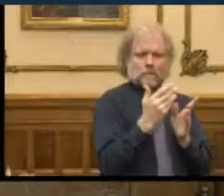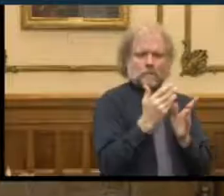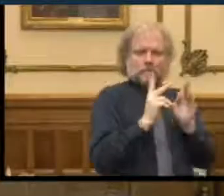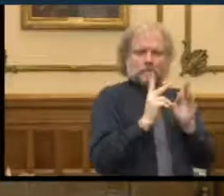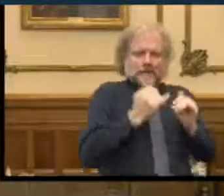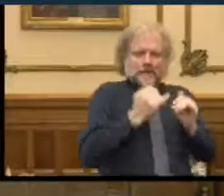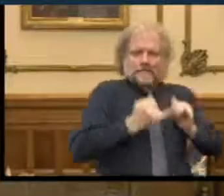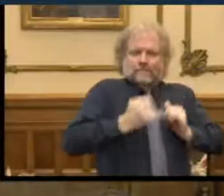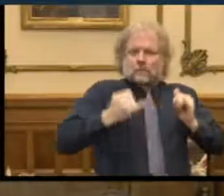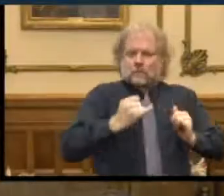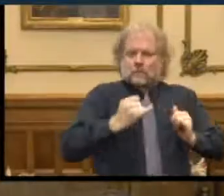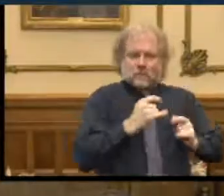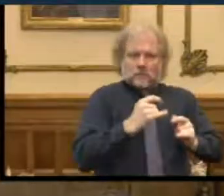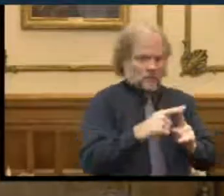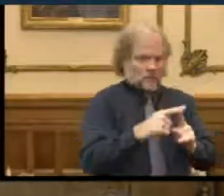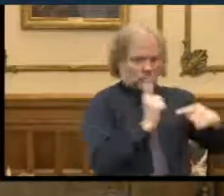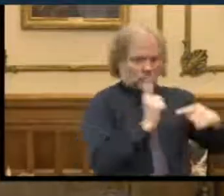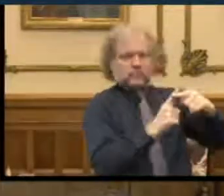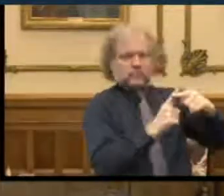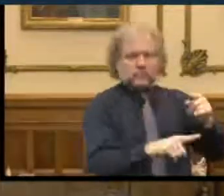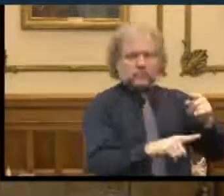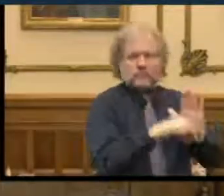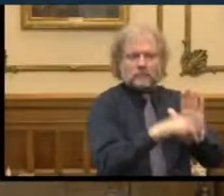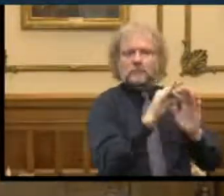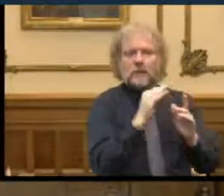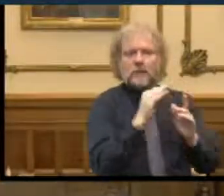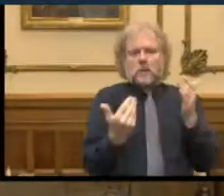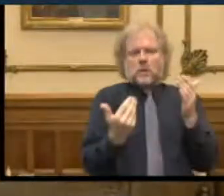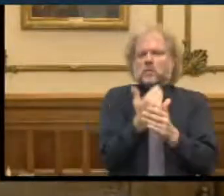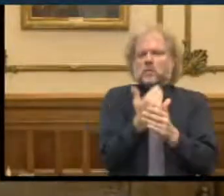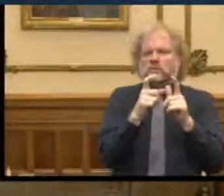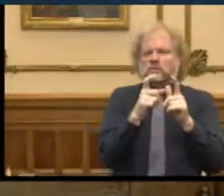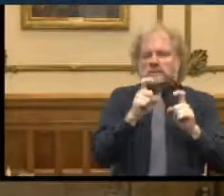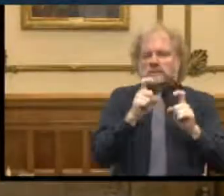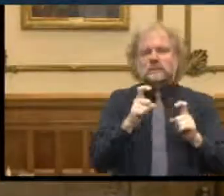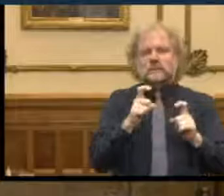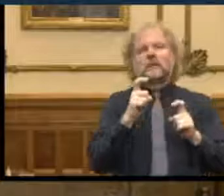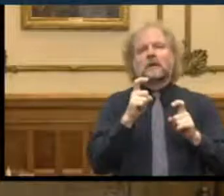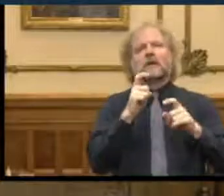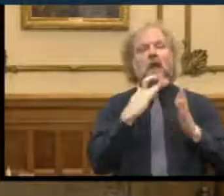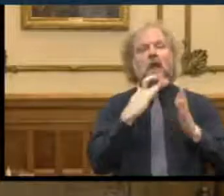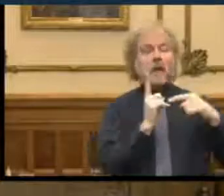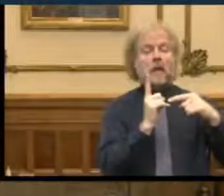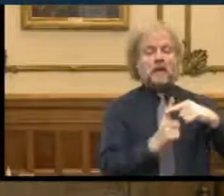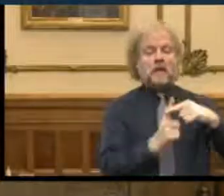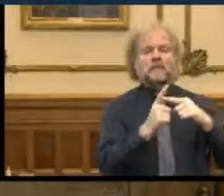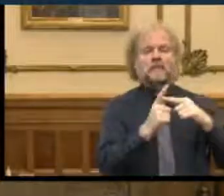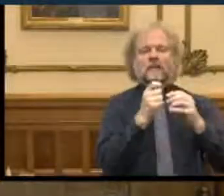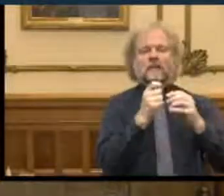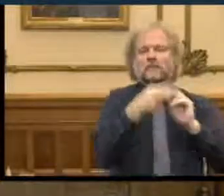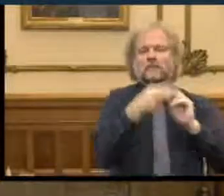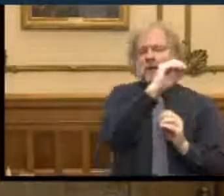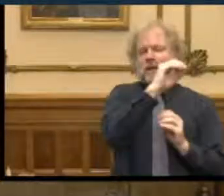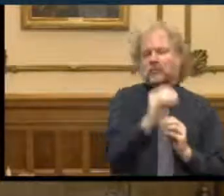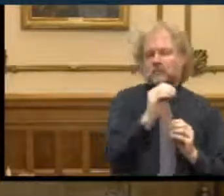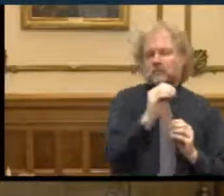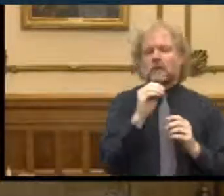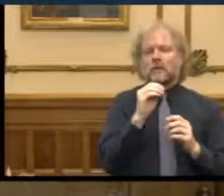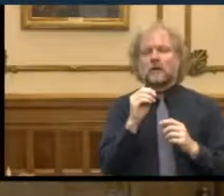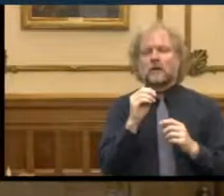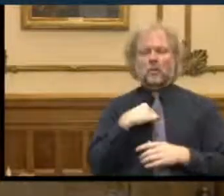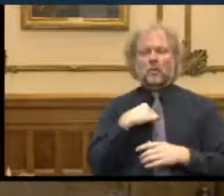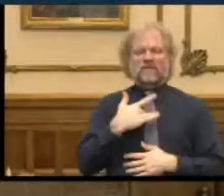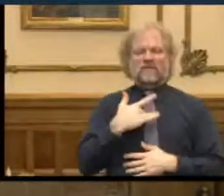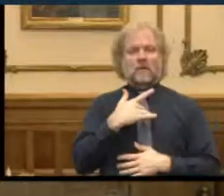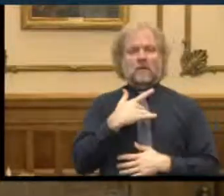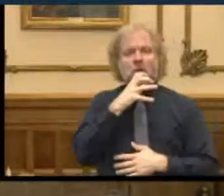who were positive and unique tests that had been done. And that tends to make the percent positivity a little bit higher. We really did not feel that the